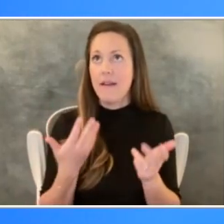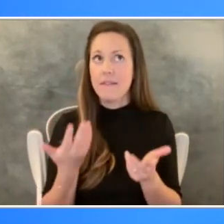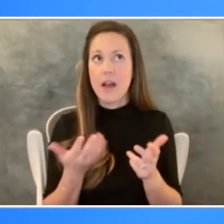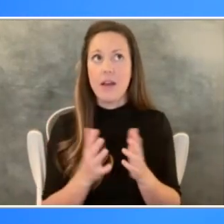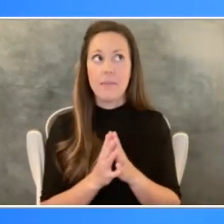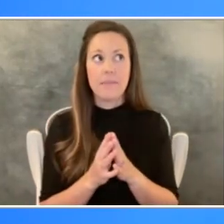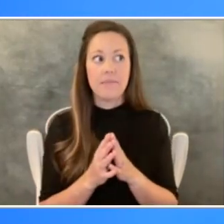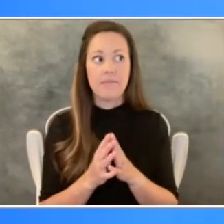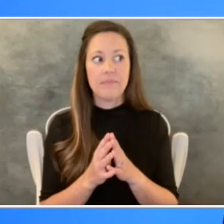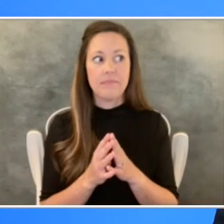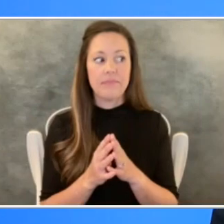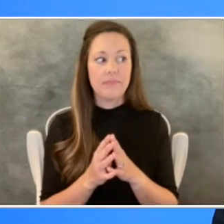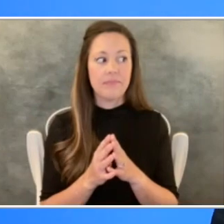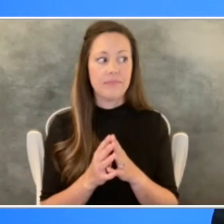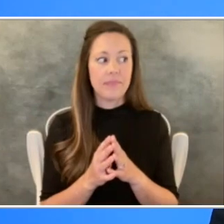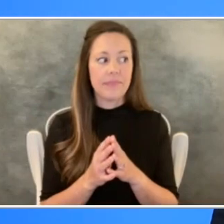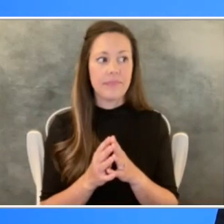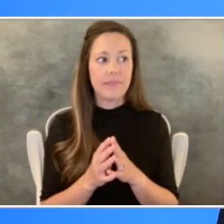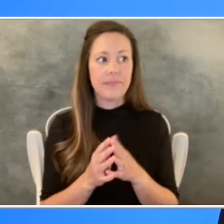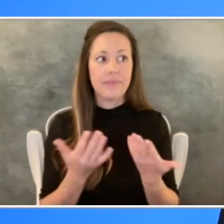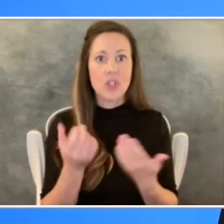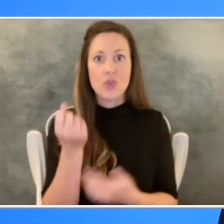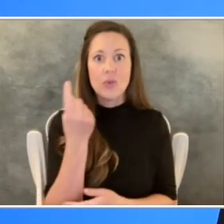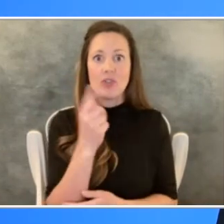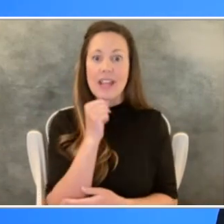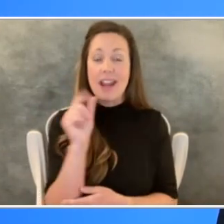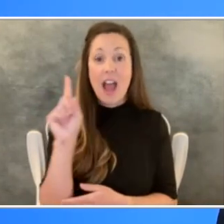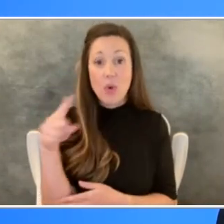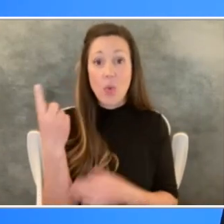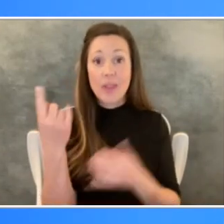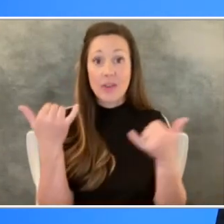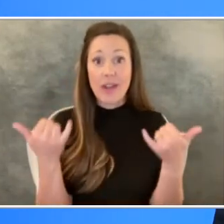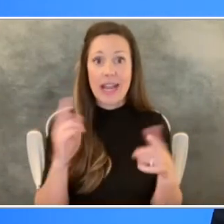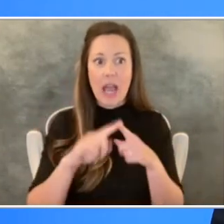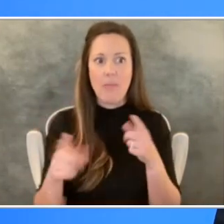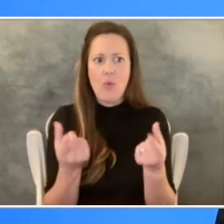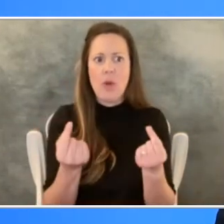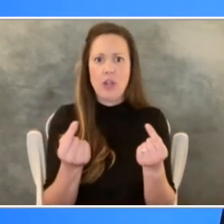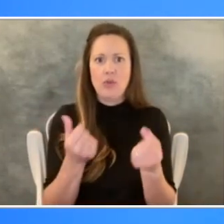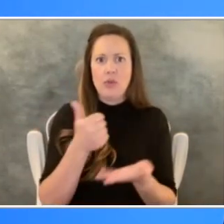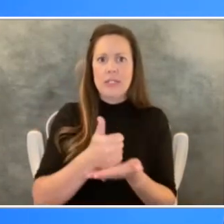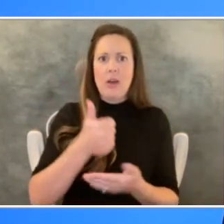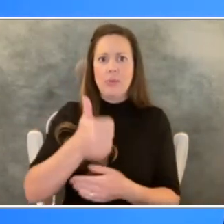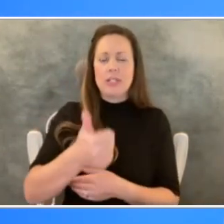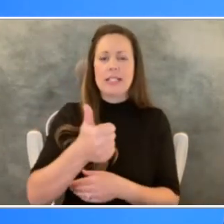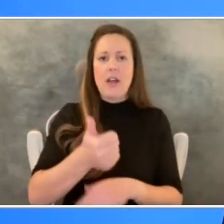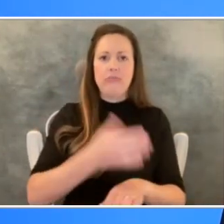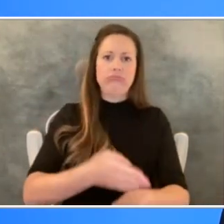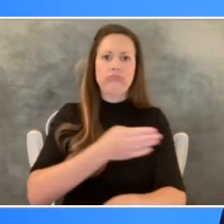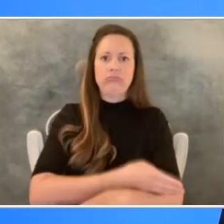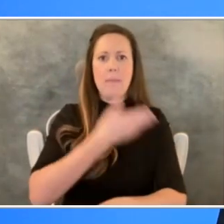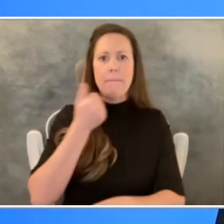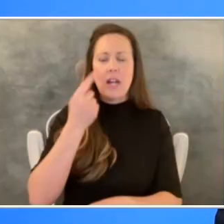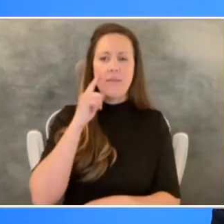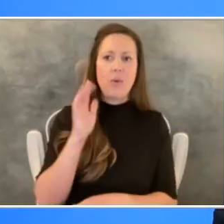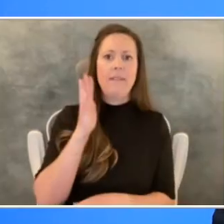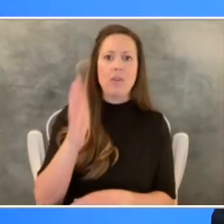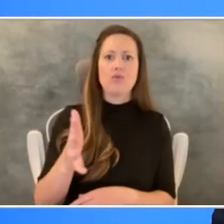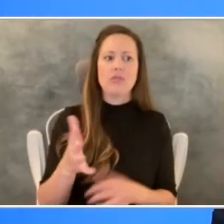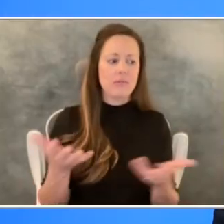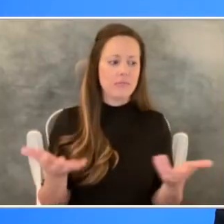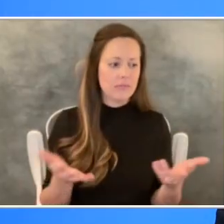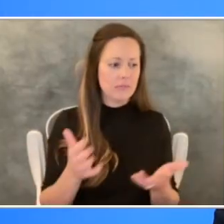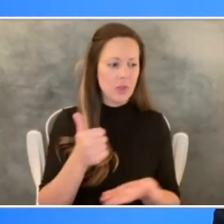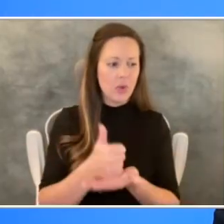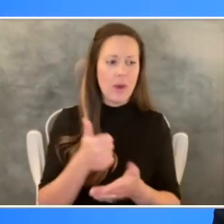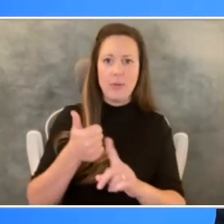understand that it's not only right now, but what can you do to be better in the future? How can you set yourself up to achieve